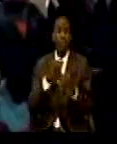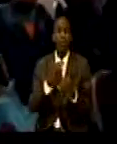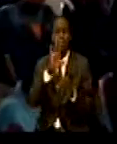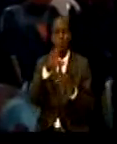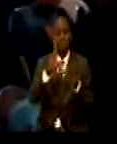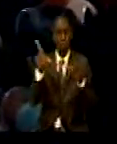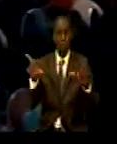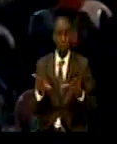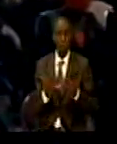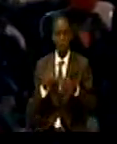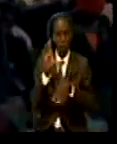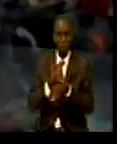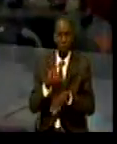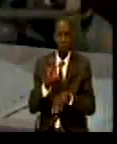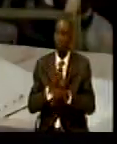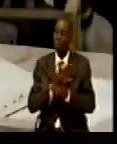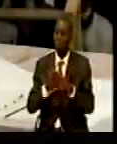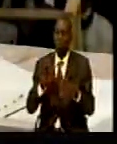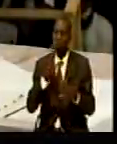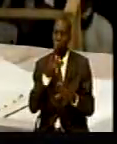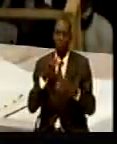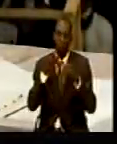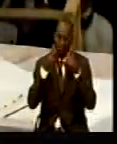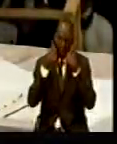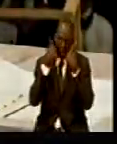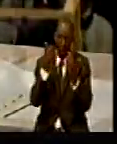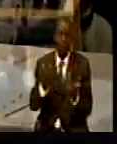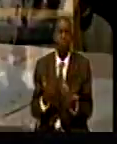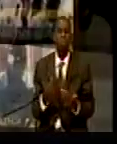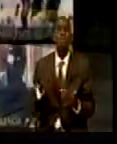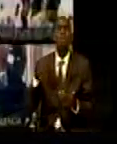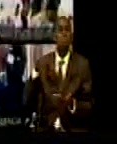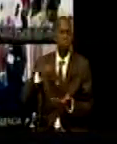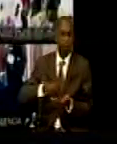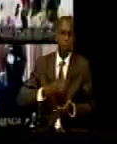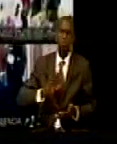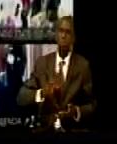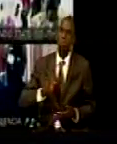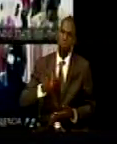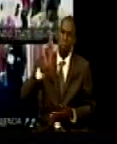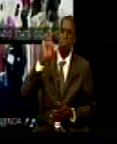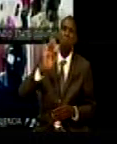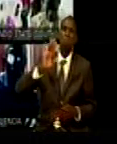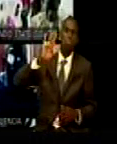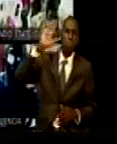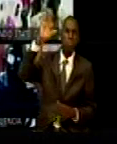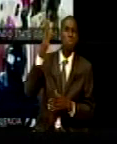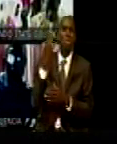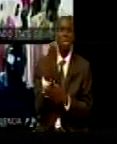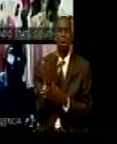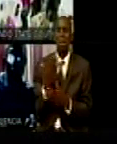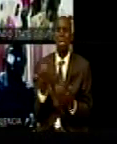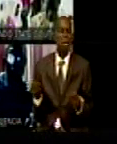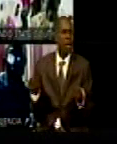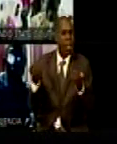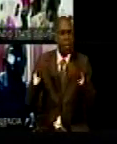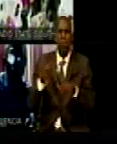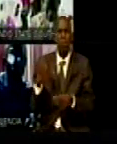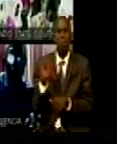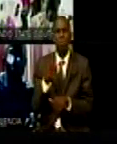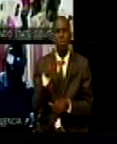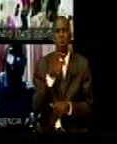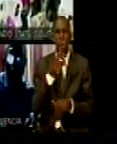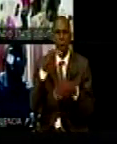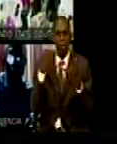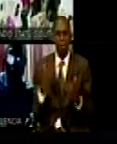the field there, where you are watching, in your hotel room there, where you are watching, anywhere you are now, you are watching, raise up